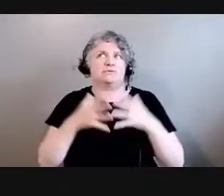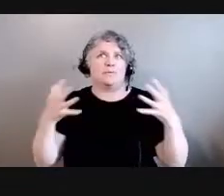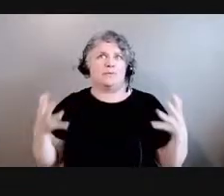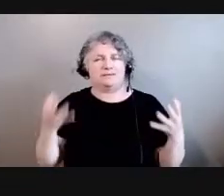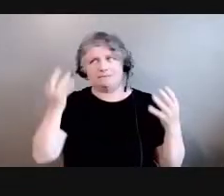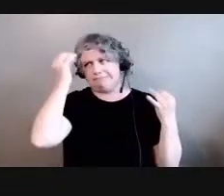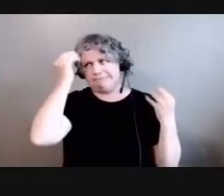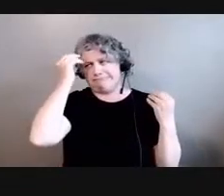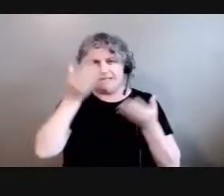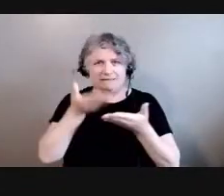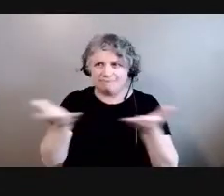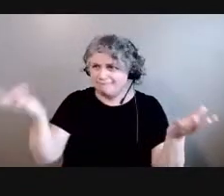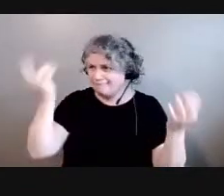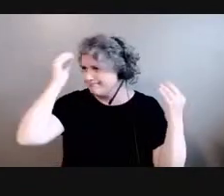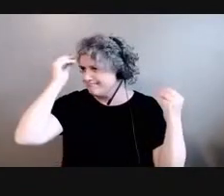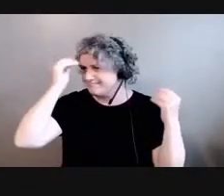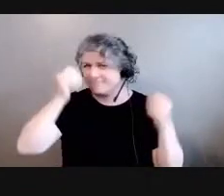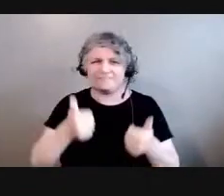think about.